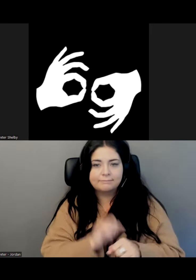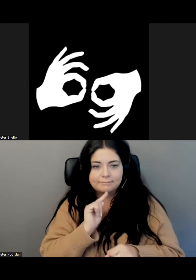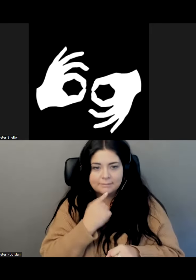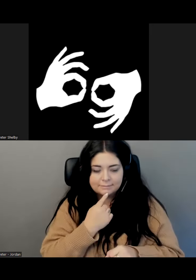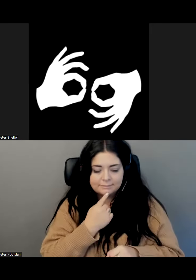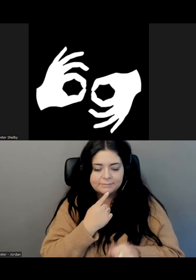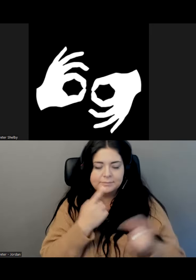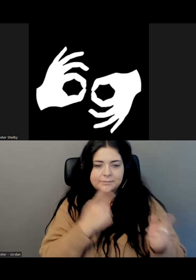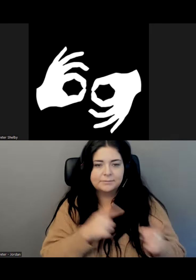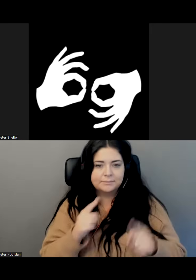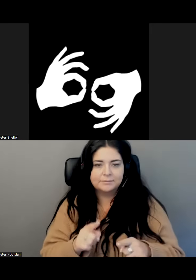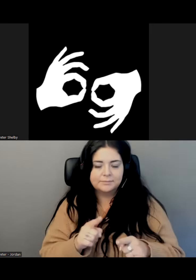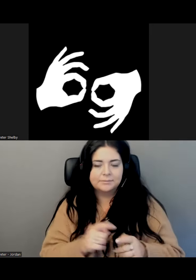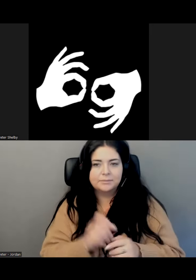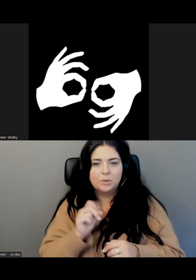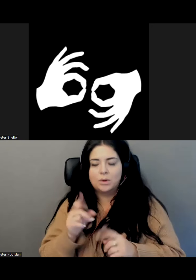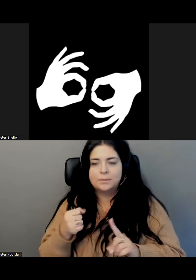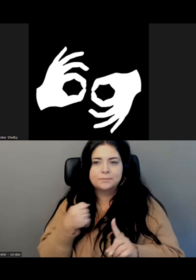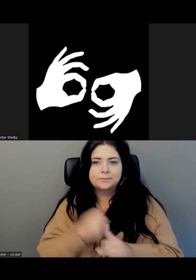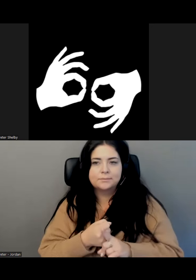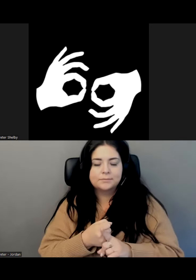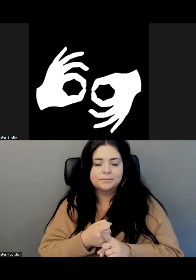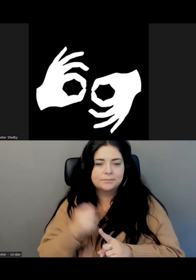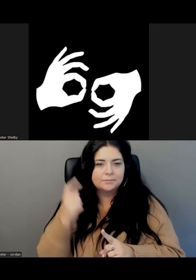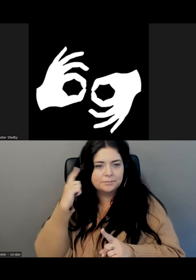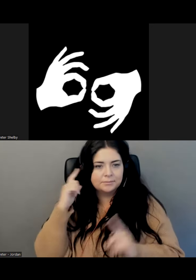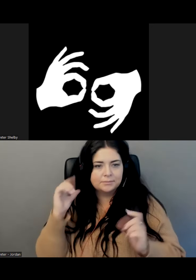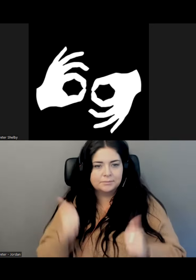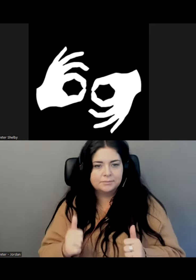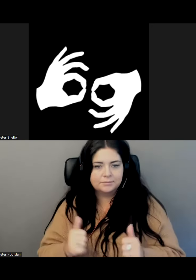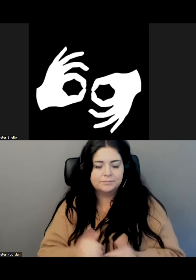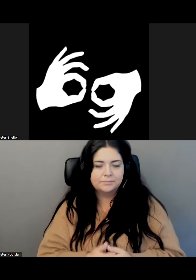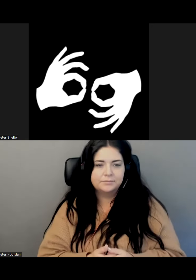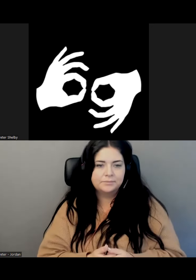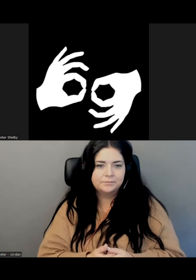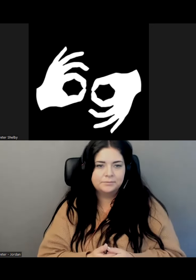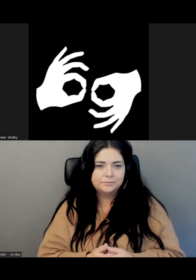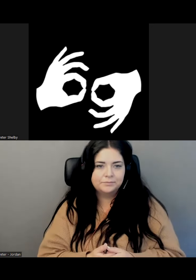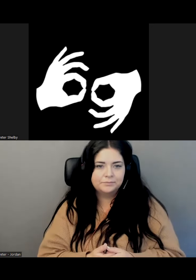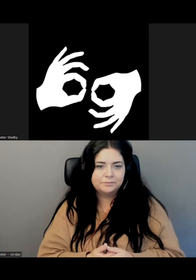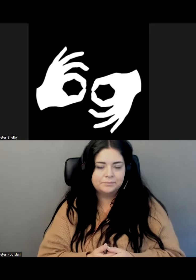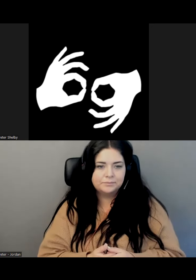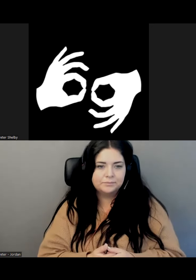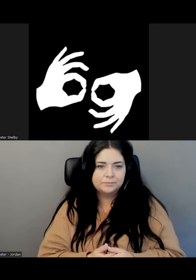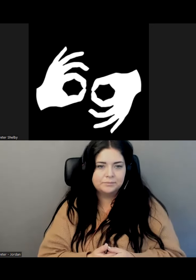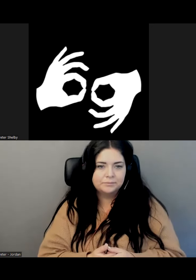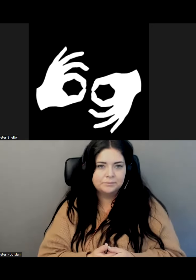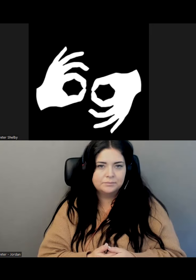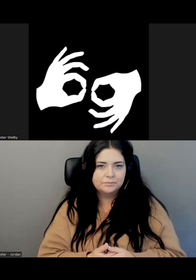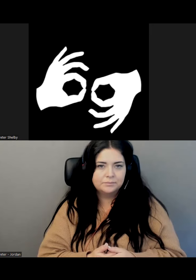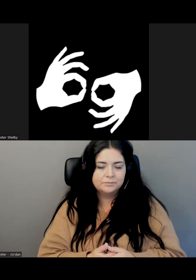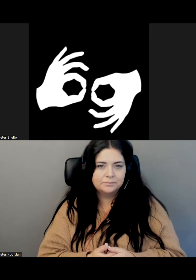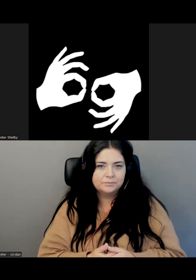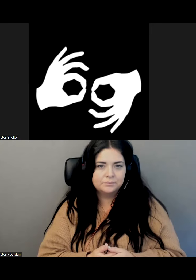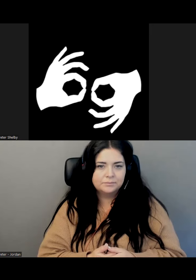could be underlying or causing the hearing loss. And there's a few things you should expect from your hearing